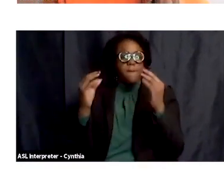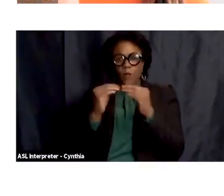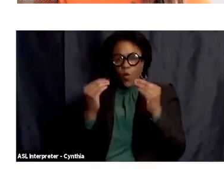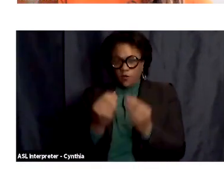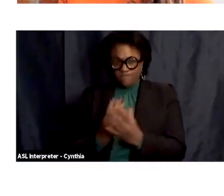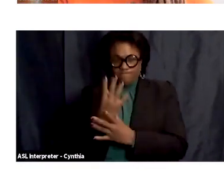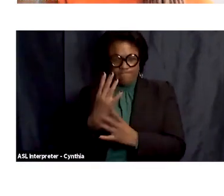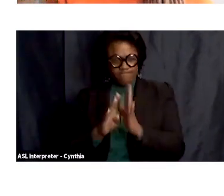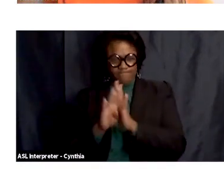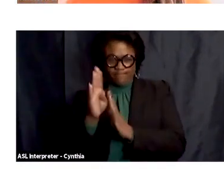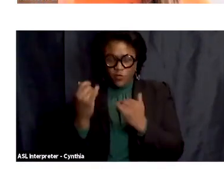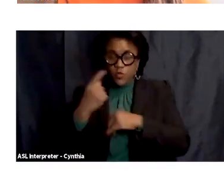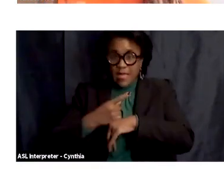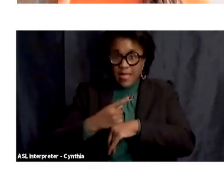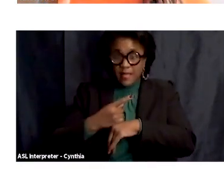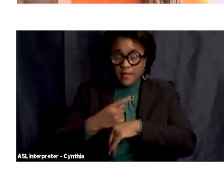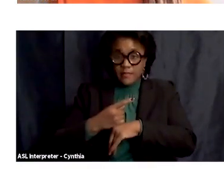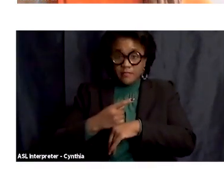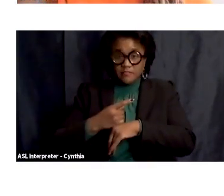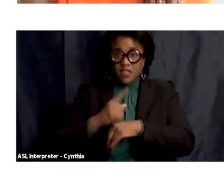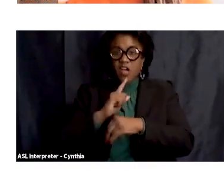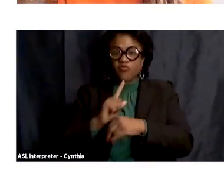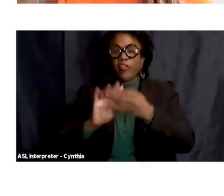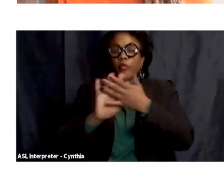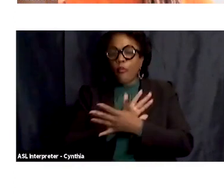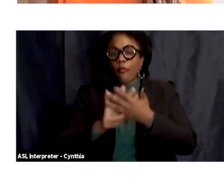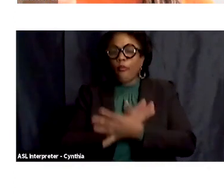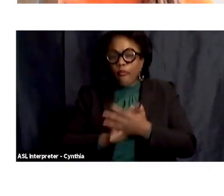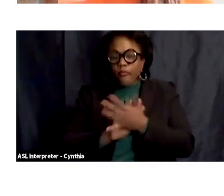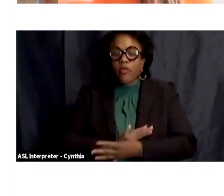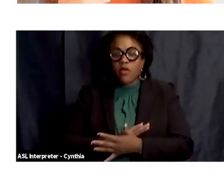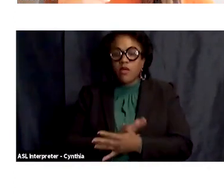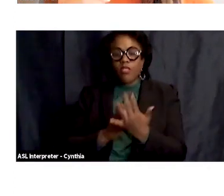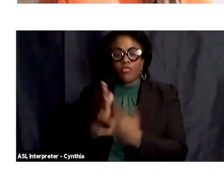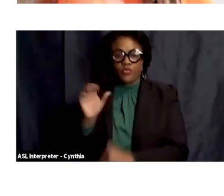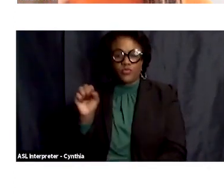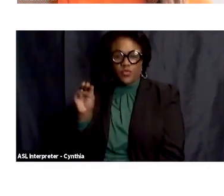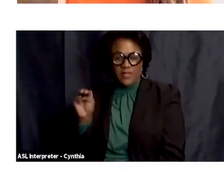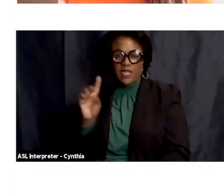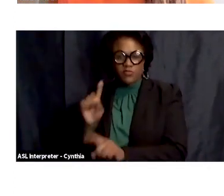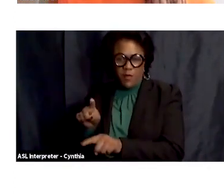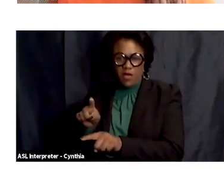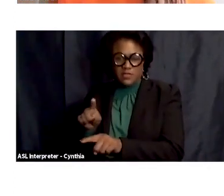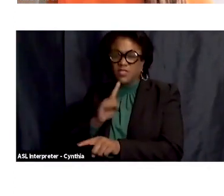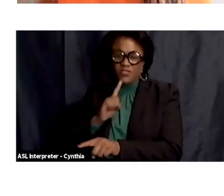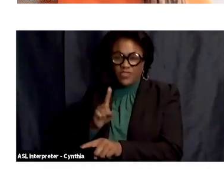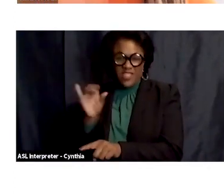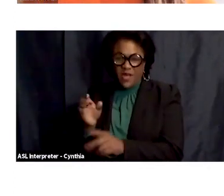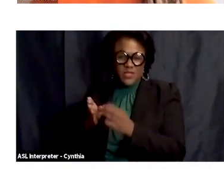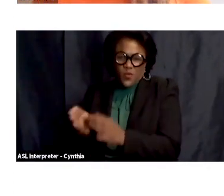going today got really watered down by this social media response that was basically a way to